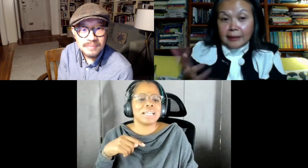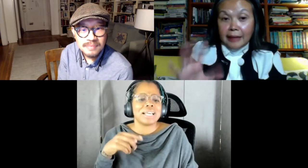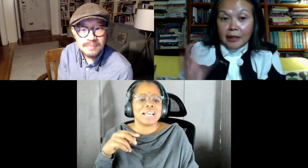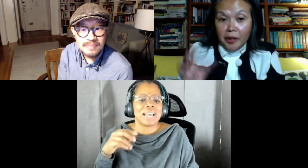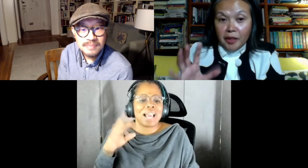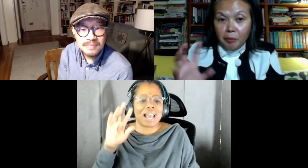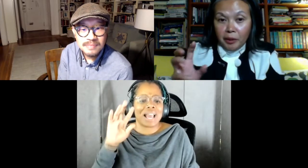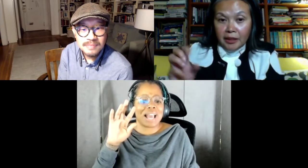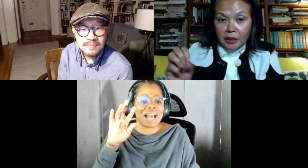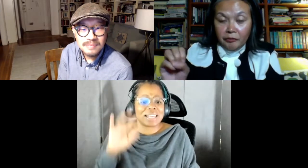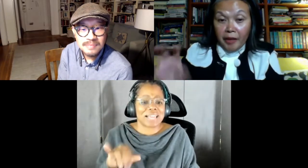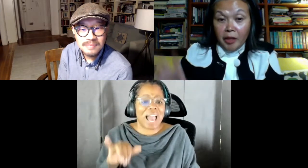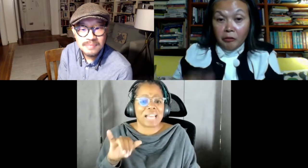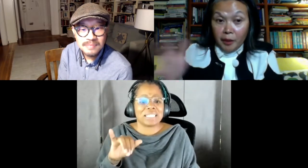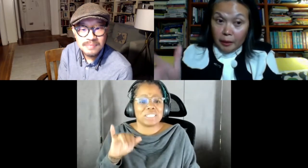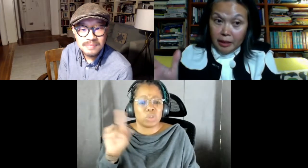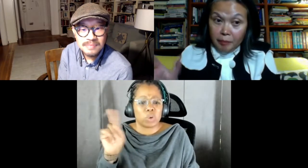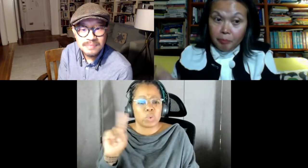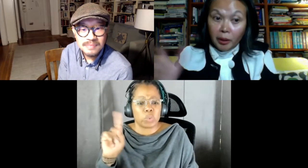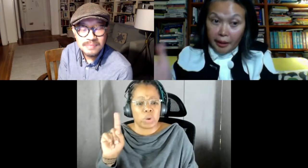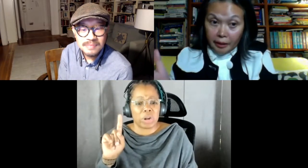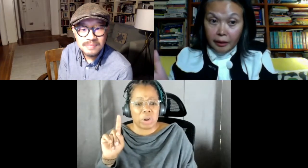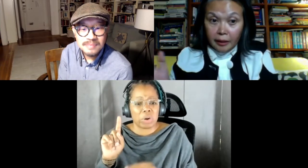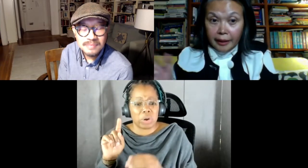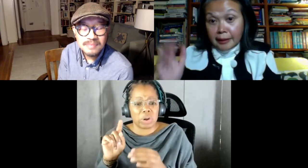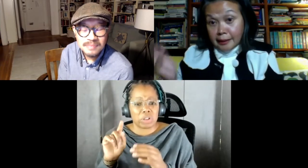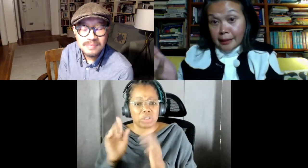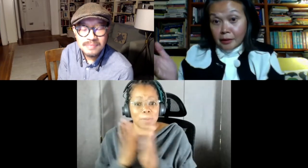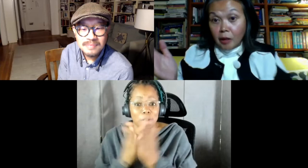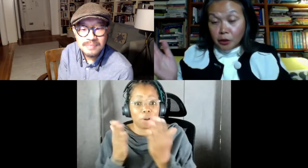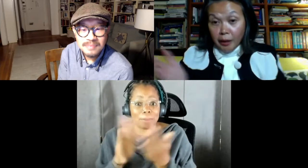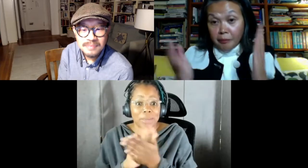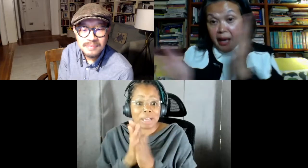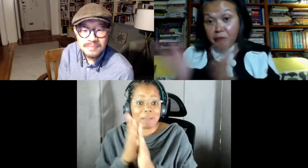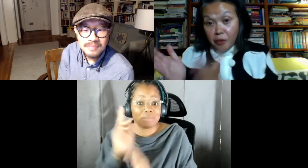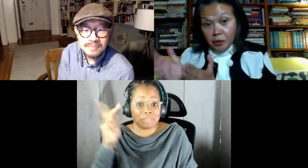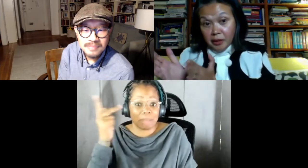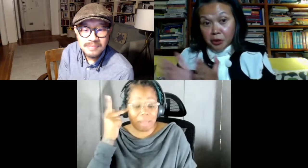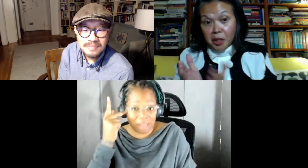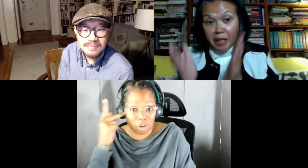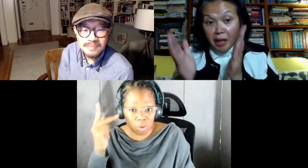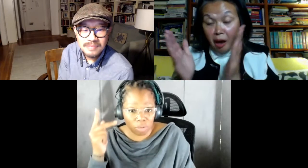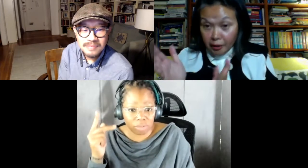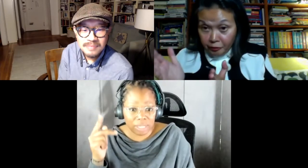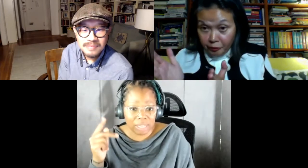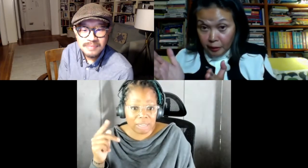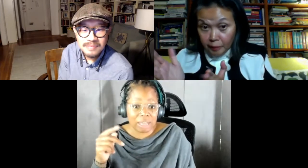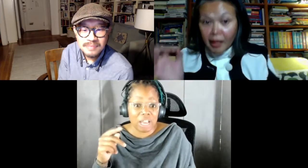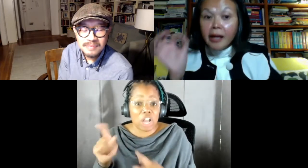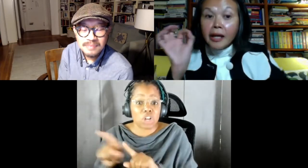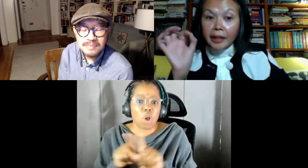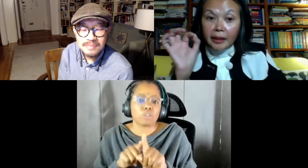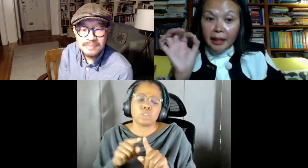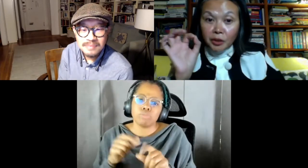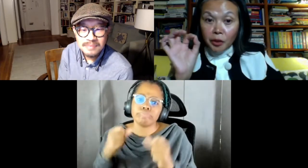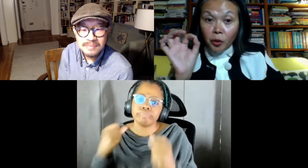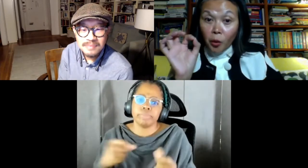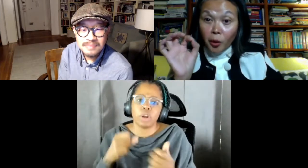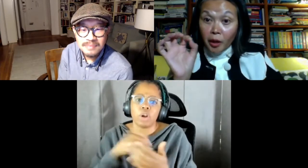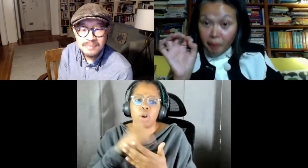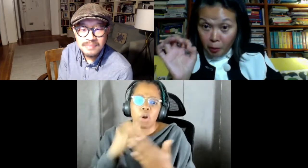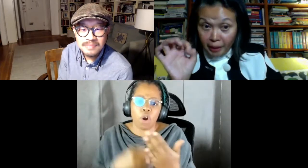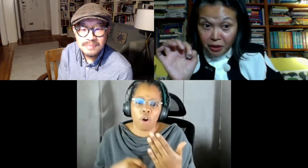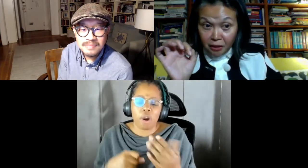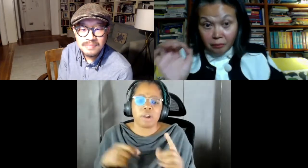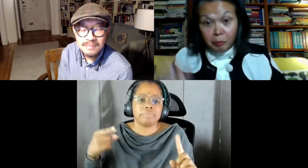one sense, that is where the book gets very overtly political, and in a sense also, in my view, extremely artful, in that it gets to the core